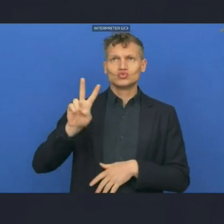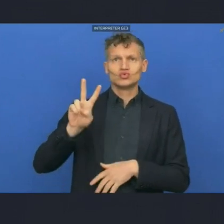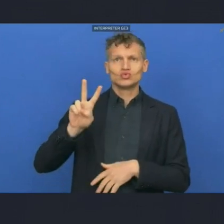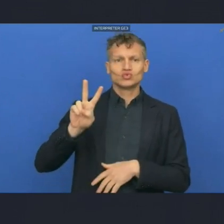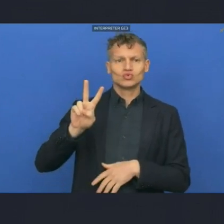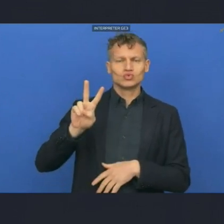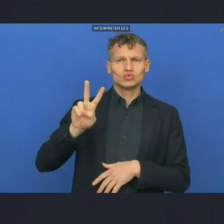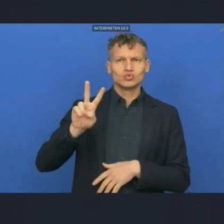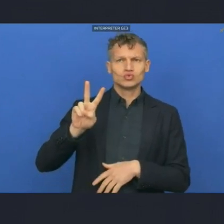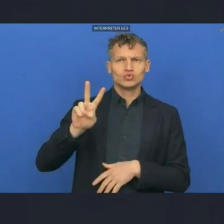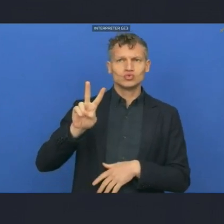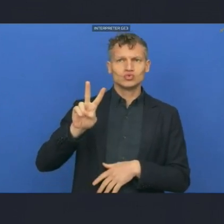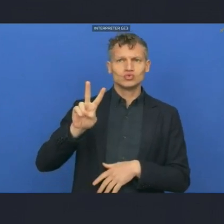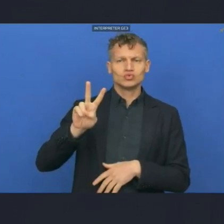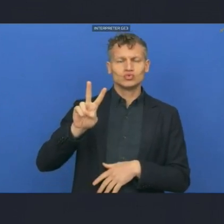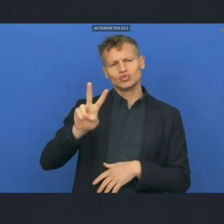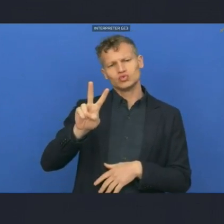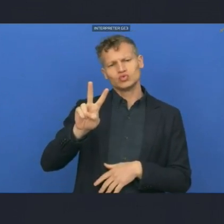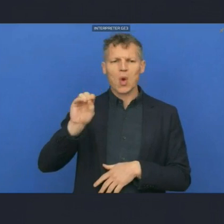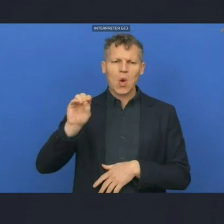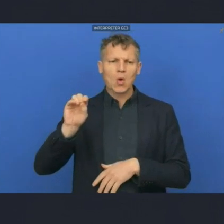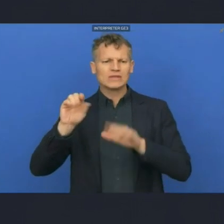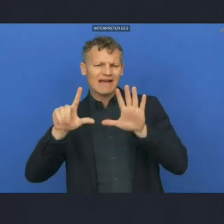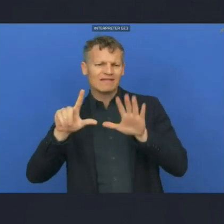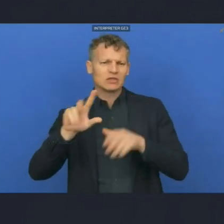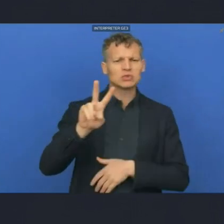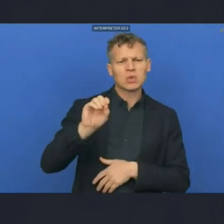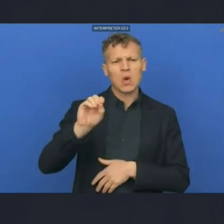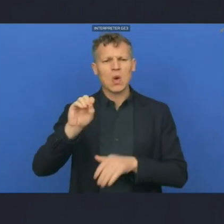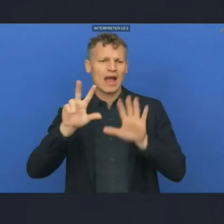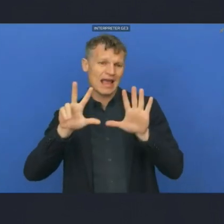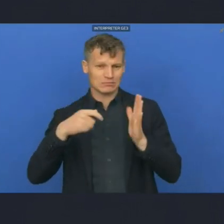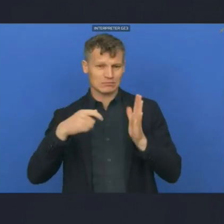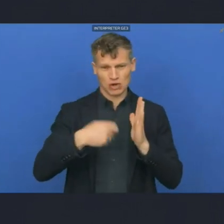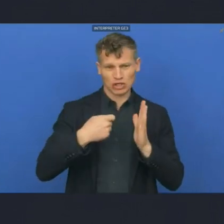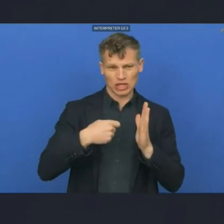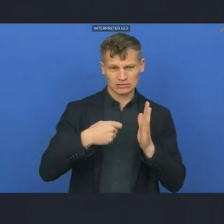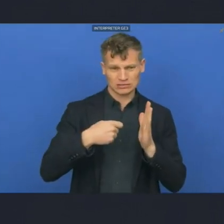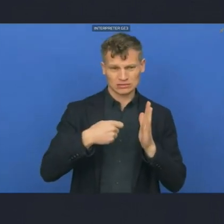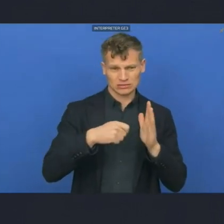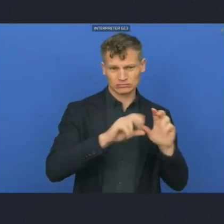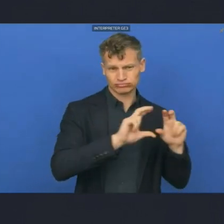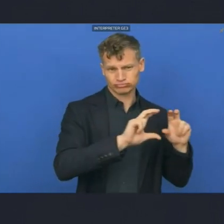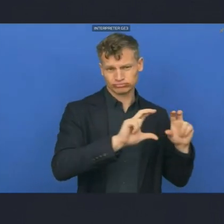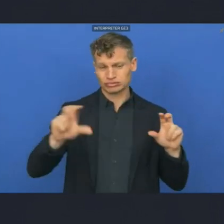207 and 208 projects. Next year, we will finance between 340 and